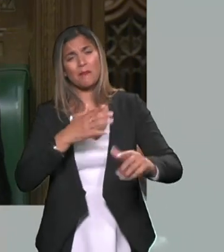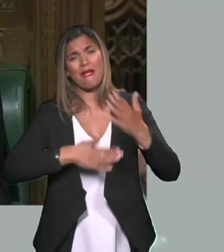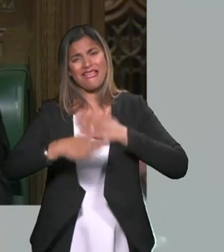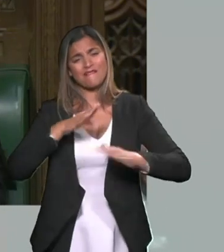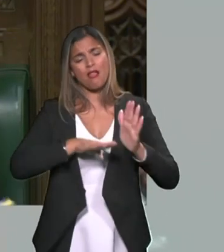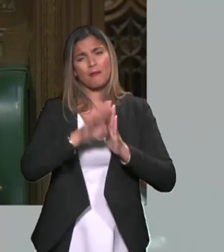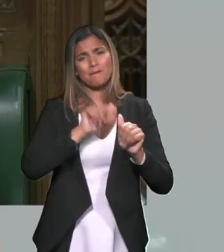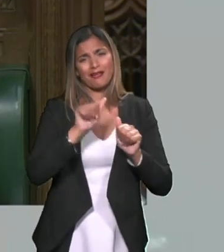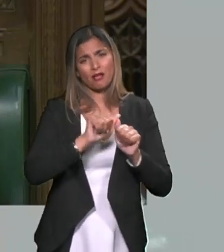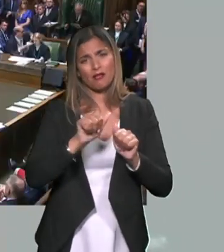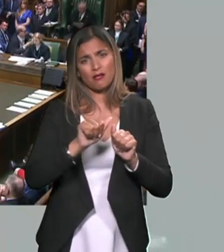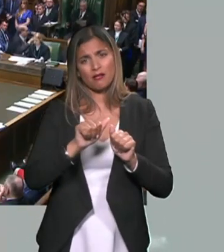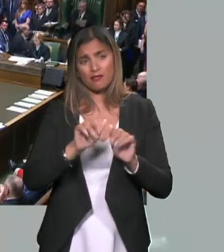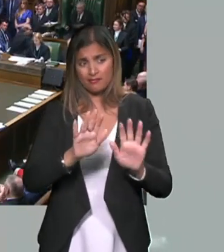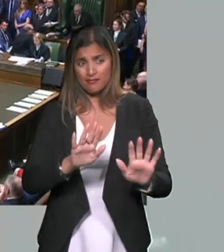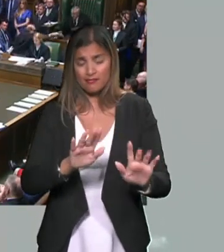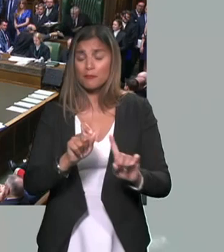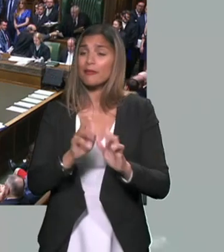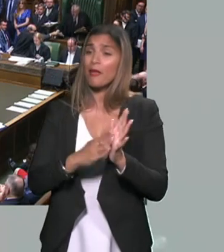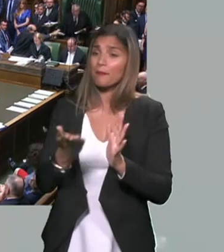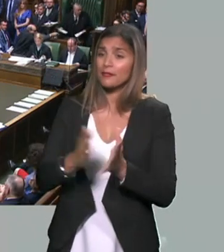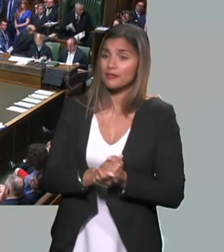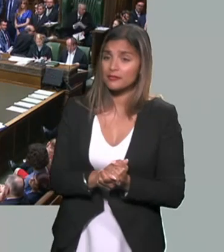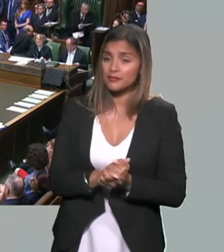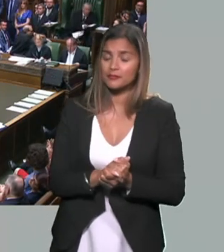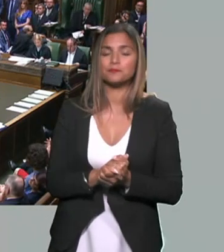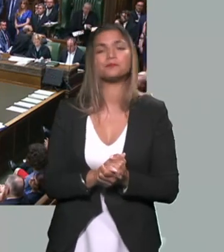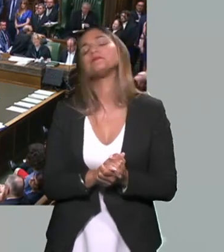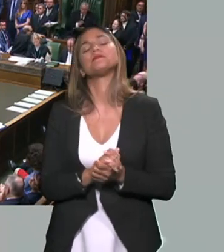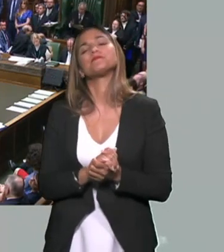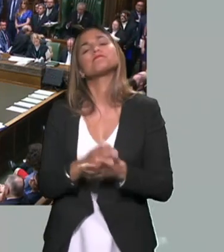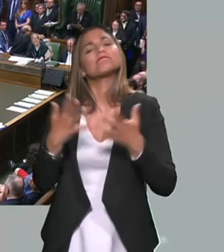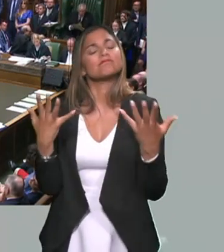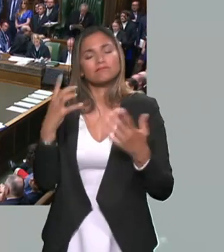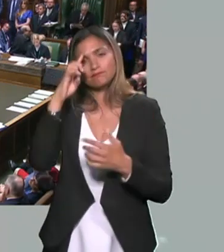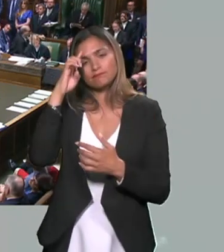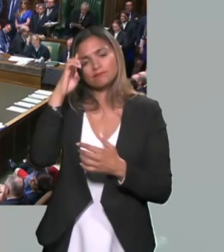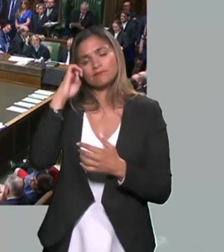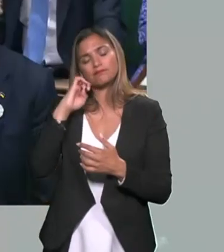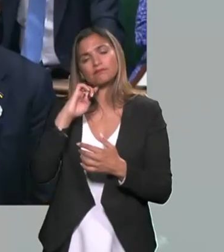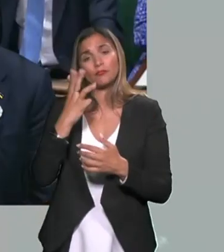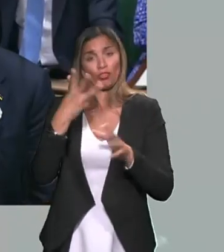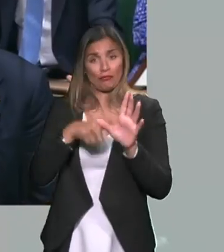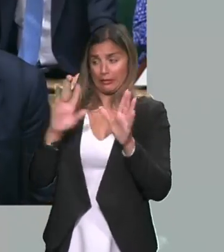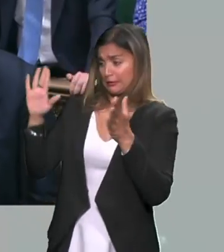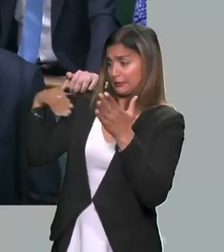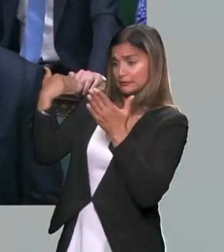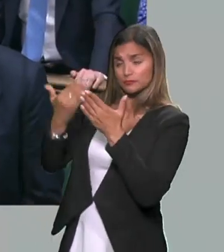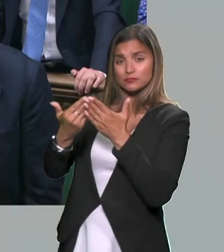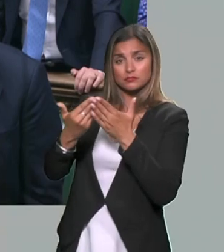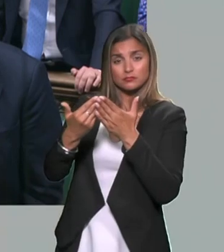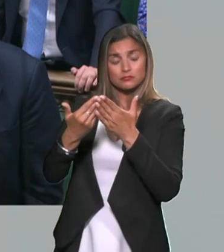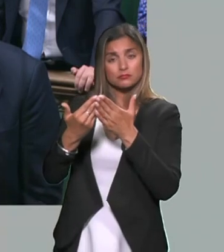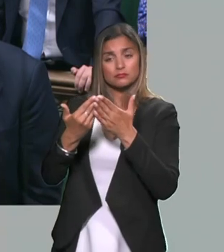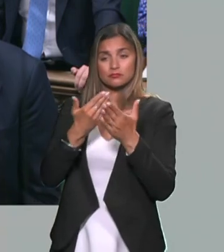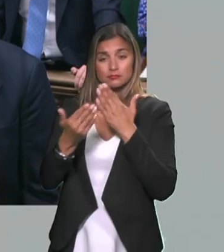going to get it, Prime Minister. There's a reason for that, Mr. Speaker. It's over 3 years, in spite of every